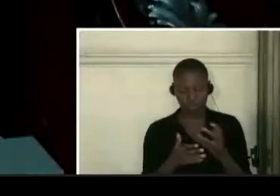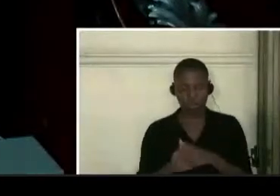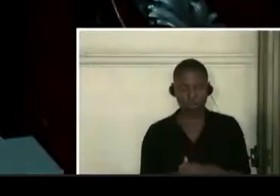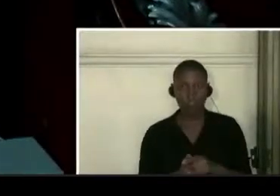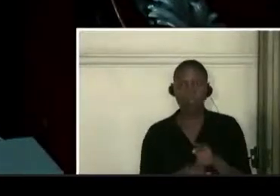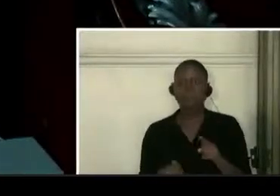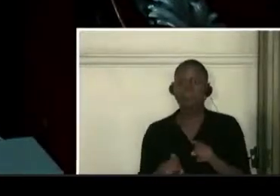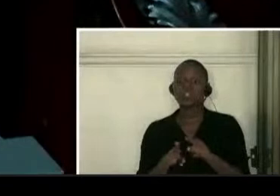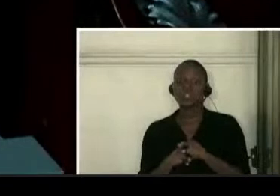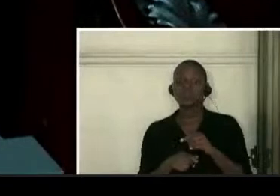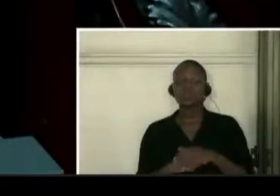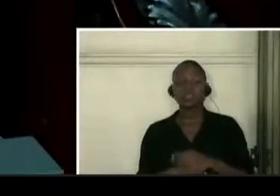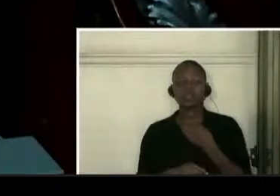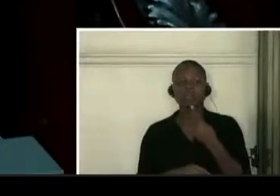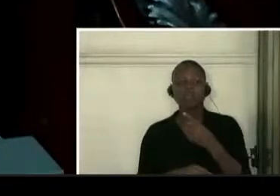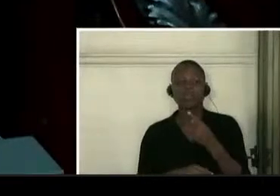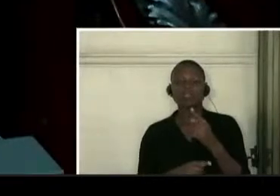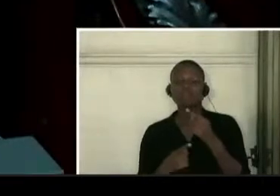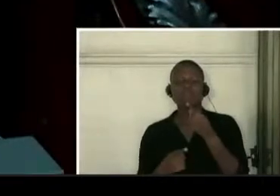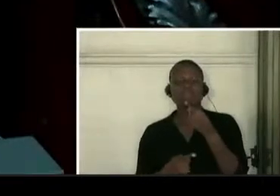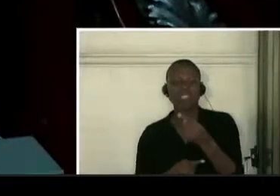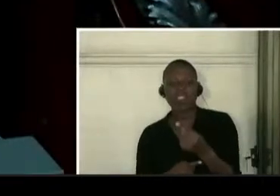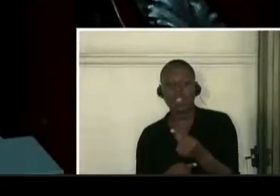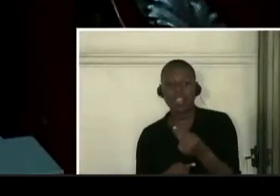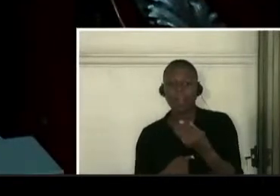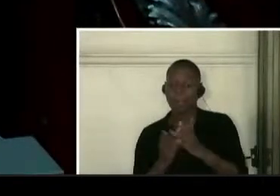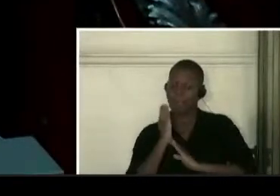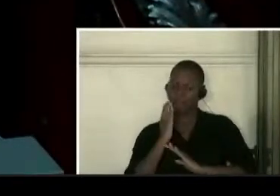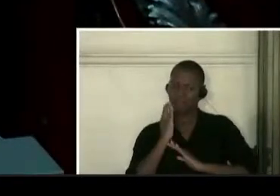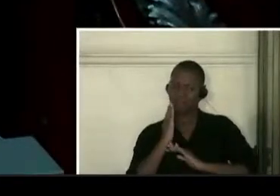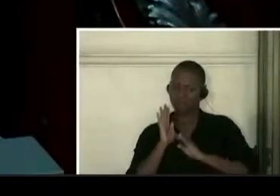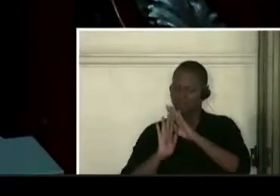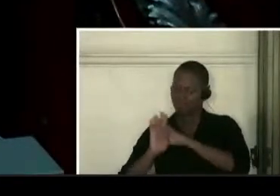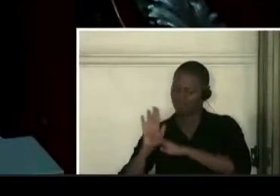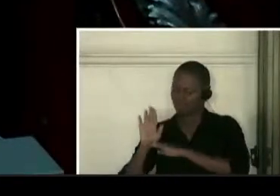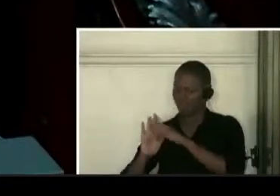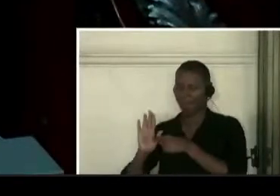into ebalulekile about military veterans housing program.